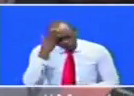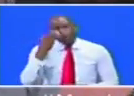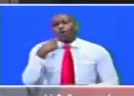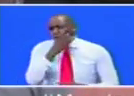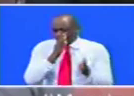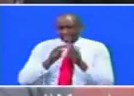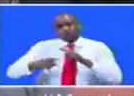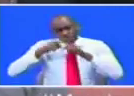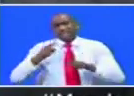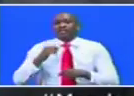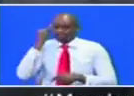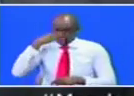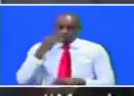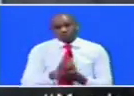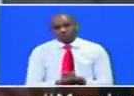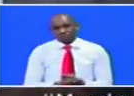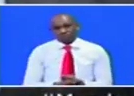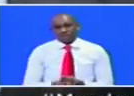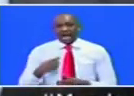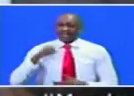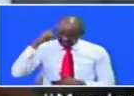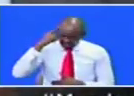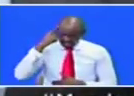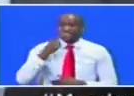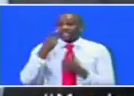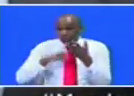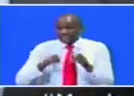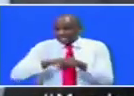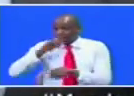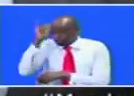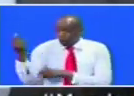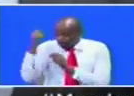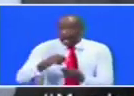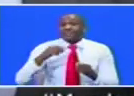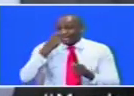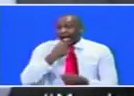this assassination. And I think the script was that when Joho comes to Nyanza,